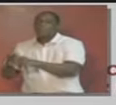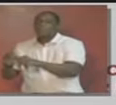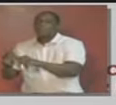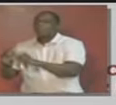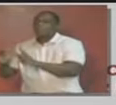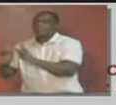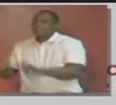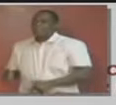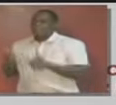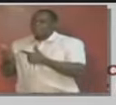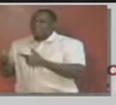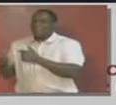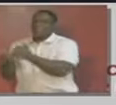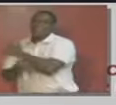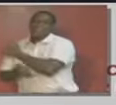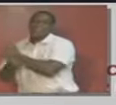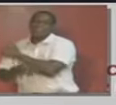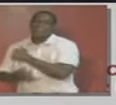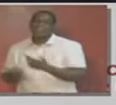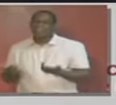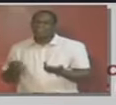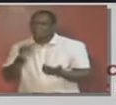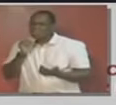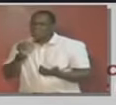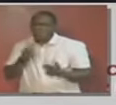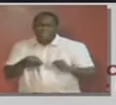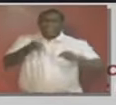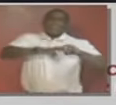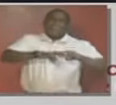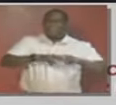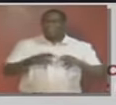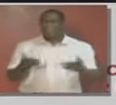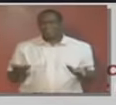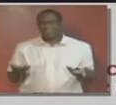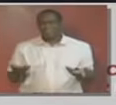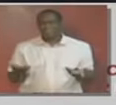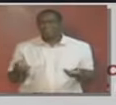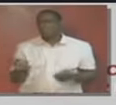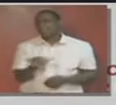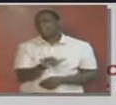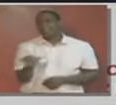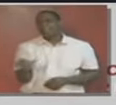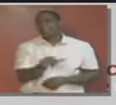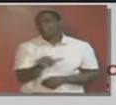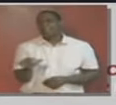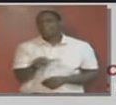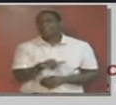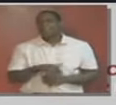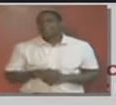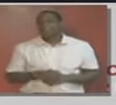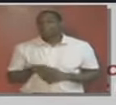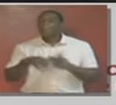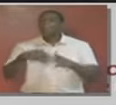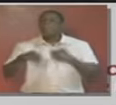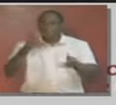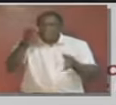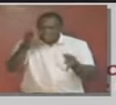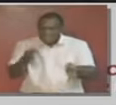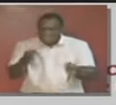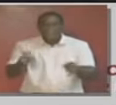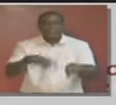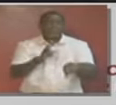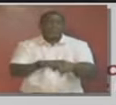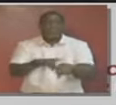the vaccination. This was not increased in any way by the vaccination. And they eventually determined that, okay, this is normal. This is the normal rate